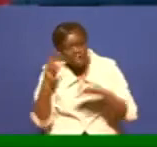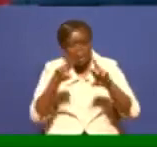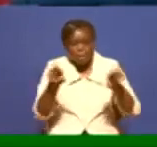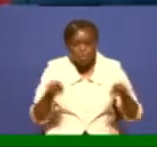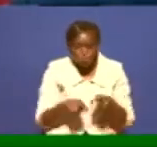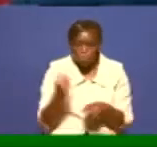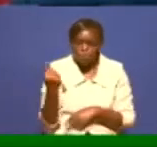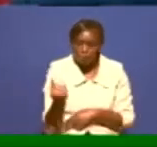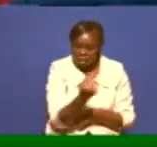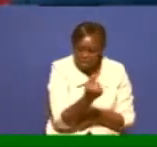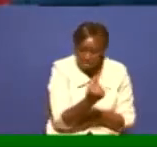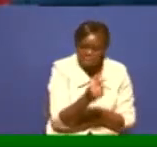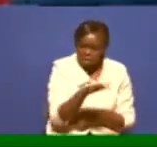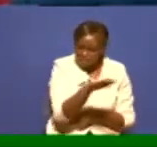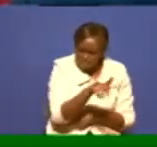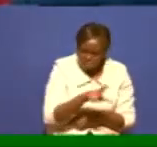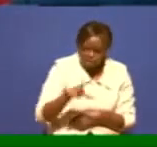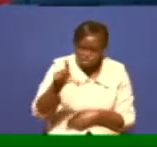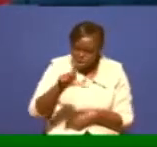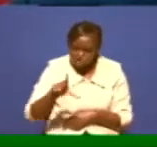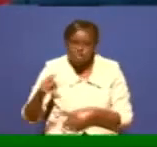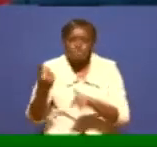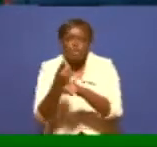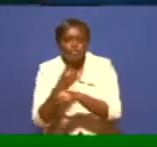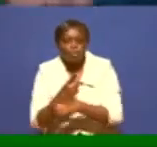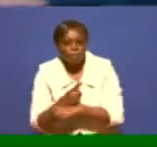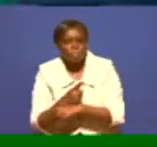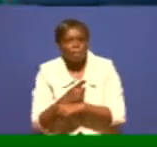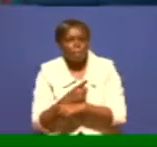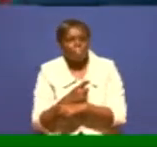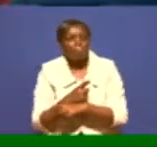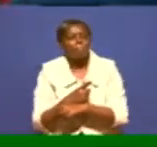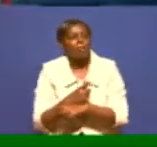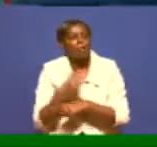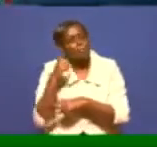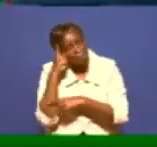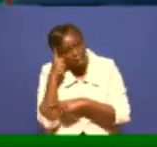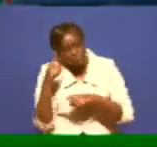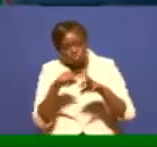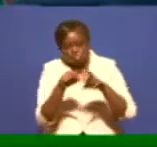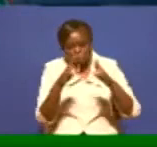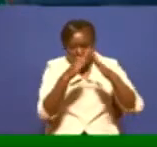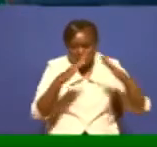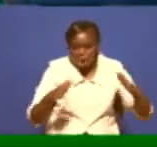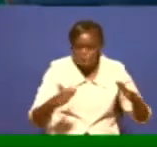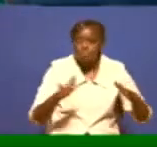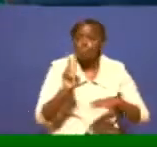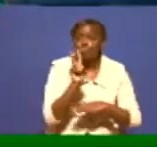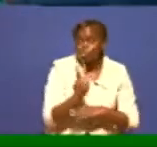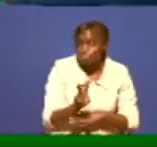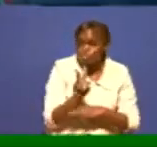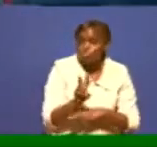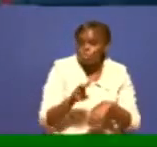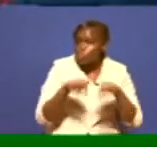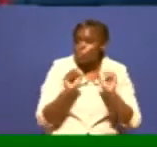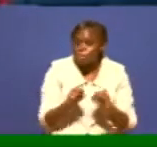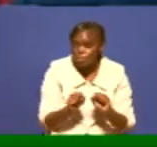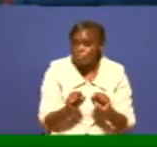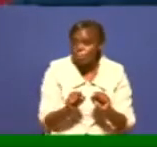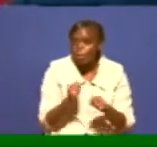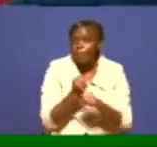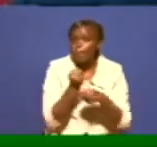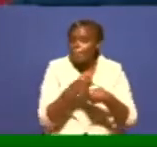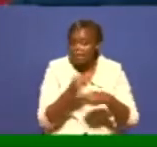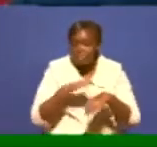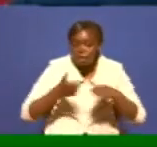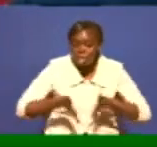strategic locations of our cities, Honorable Speaker, because the government have land in prime areas, Honorable Speaker. And at the end of the day, we